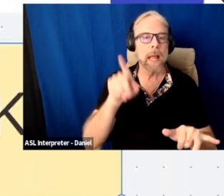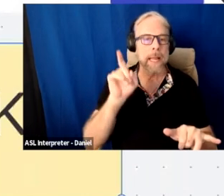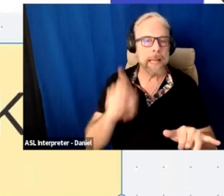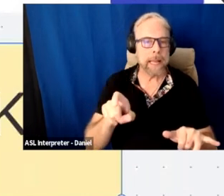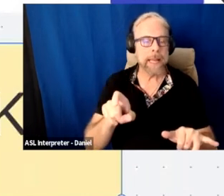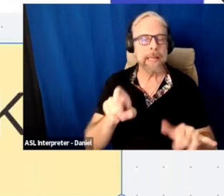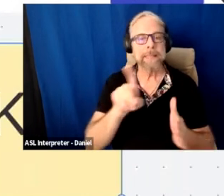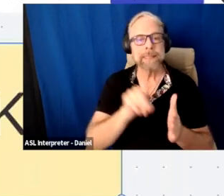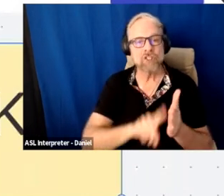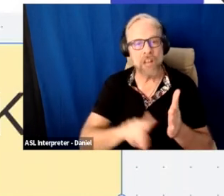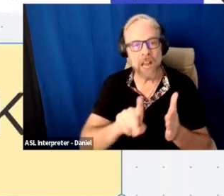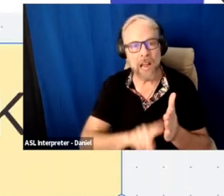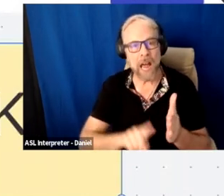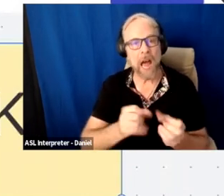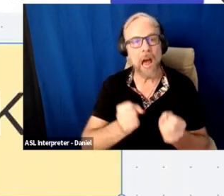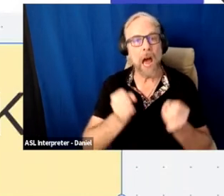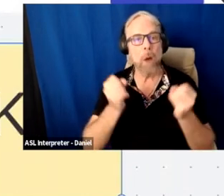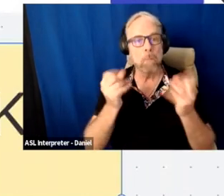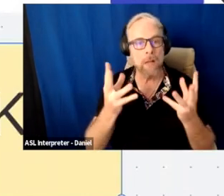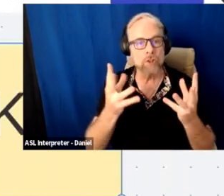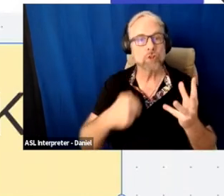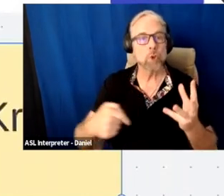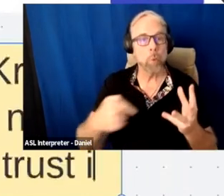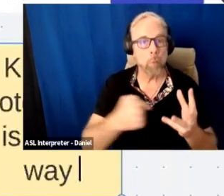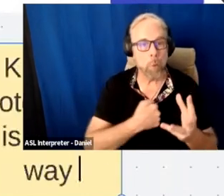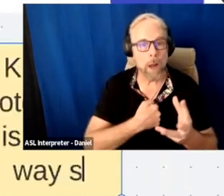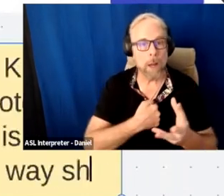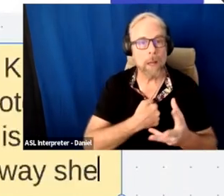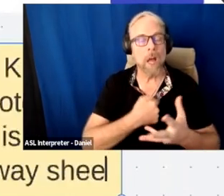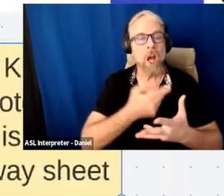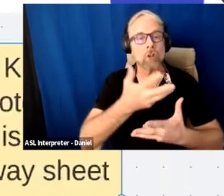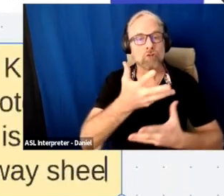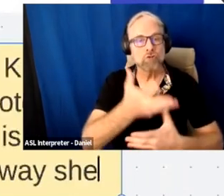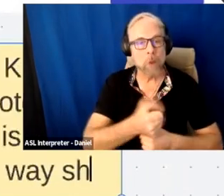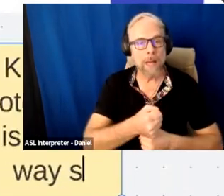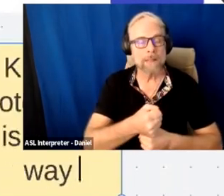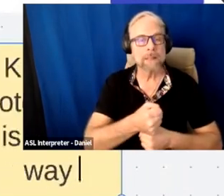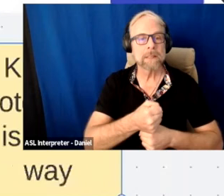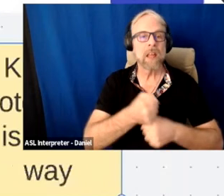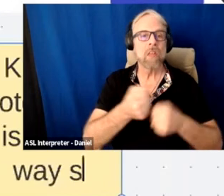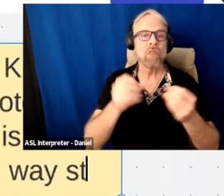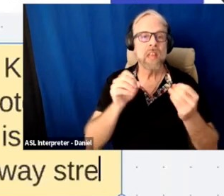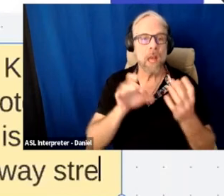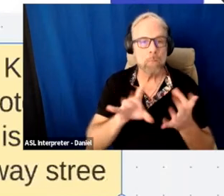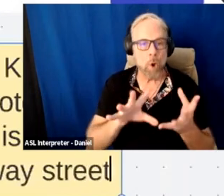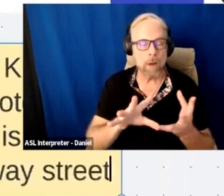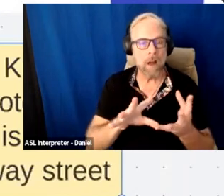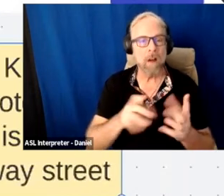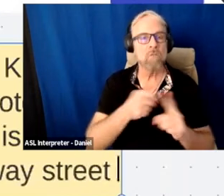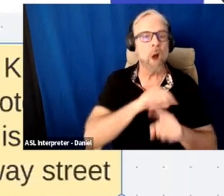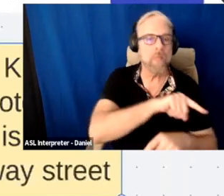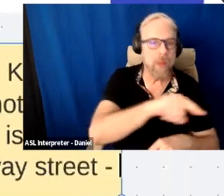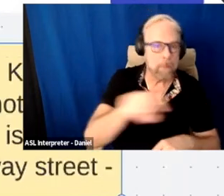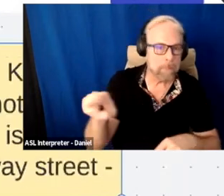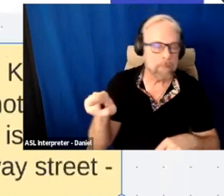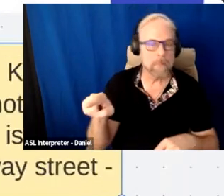in on how much do we actually trust the input and feedback of the others, and